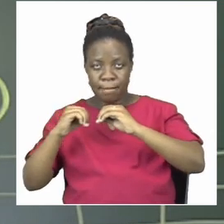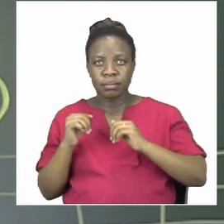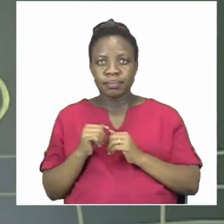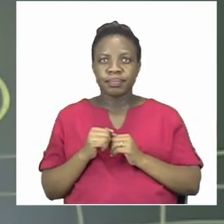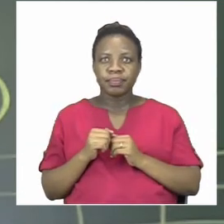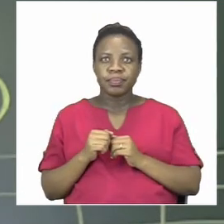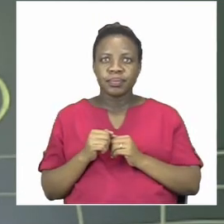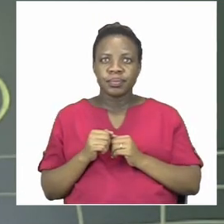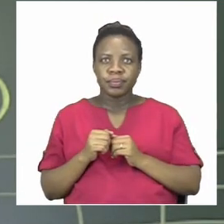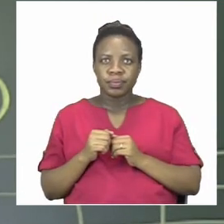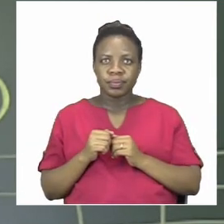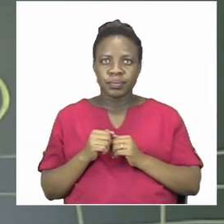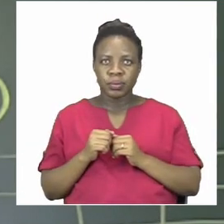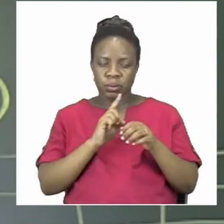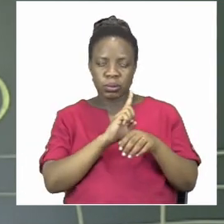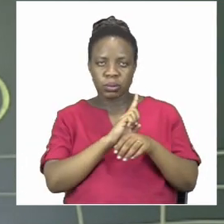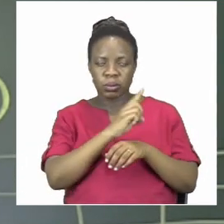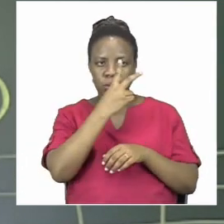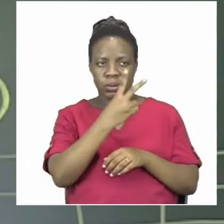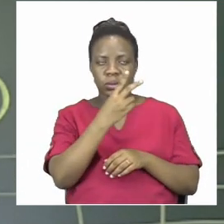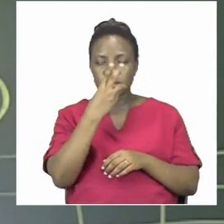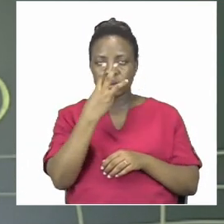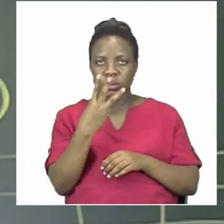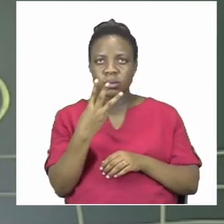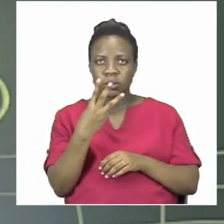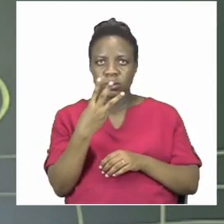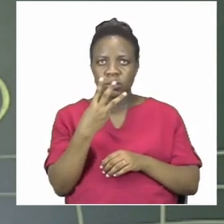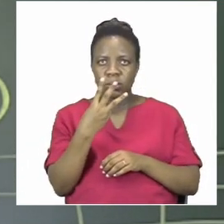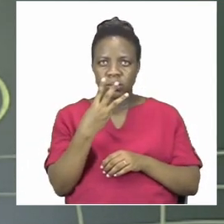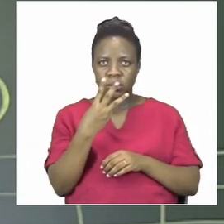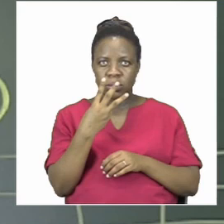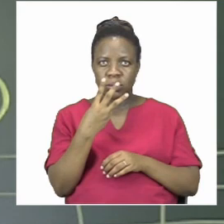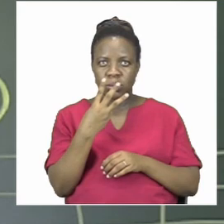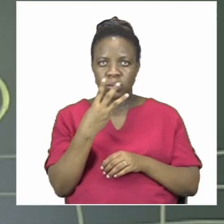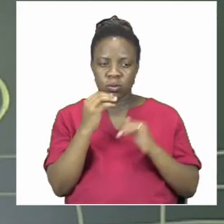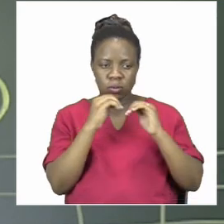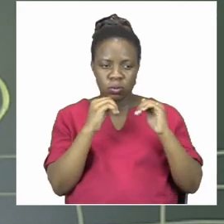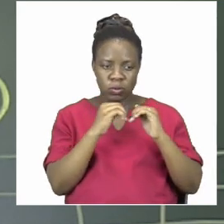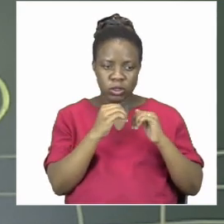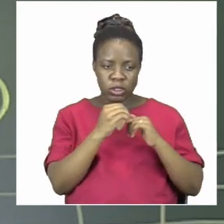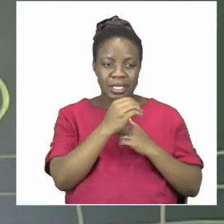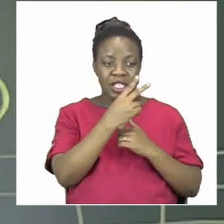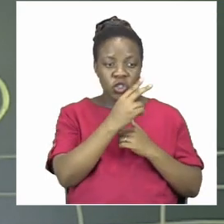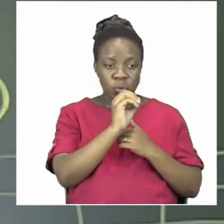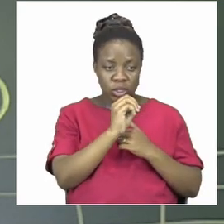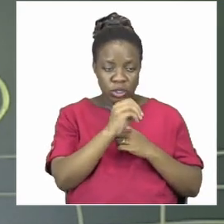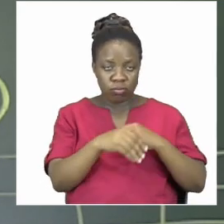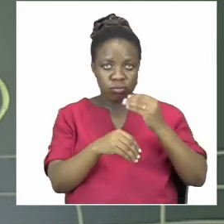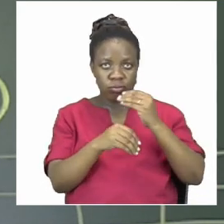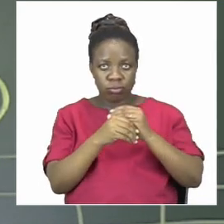we start with the number 23. So we will now break it up and say 20